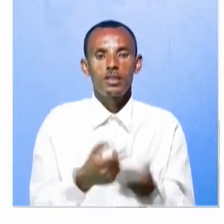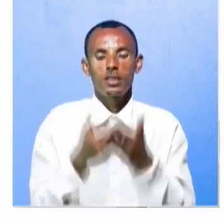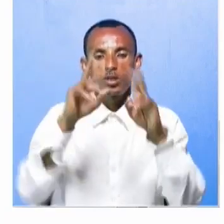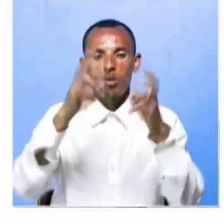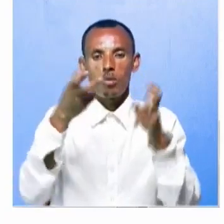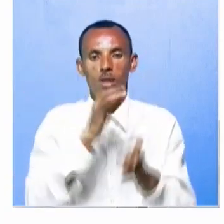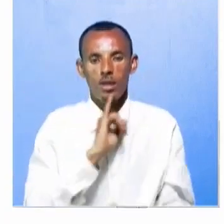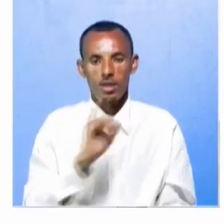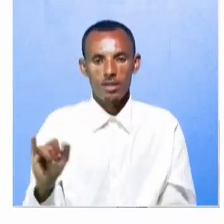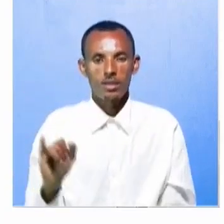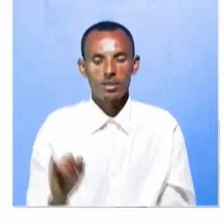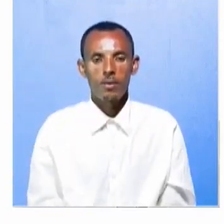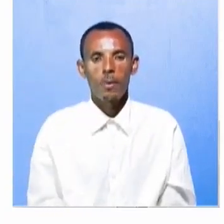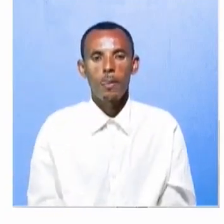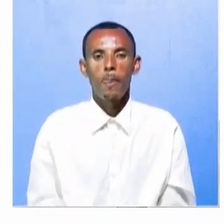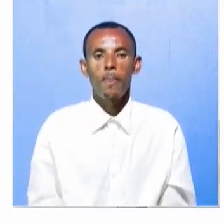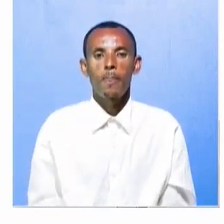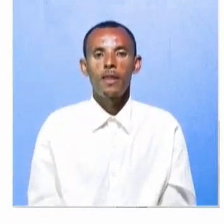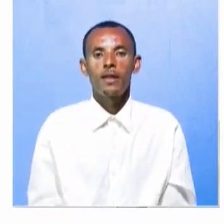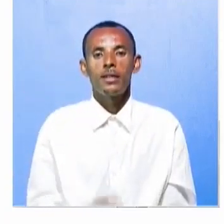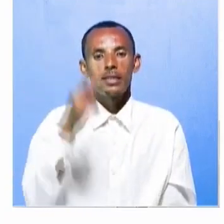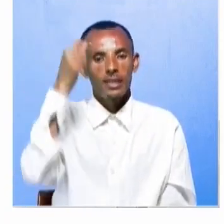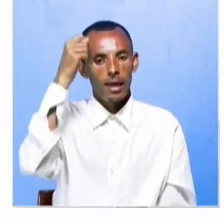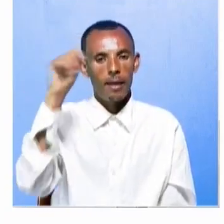topic is theorem